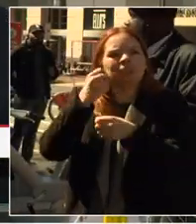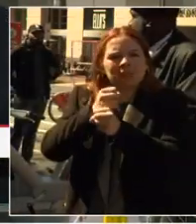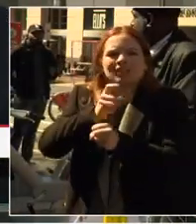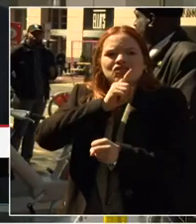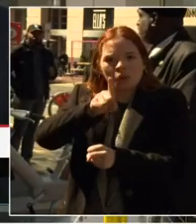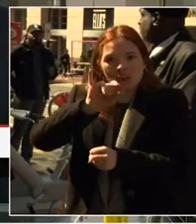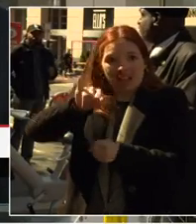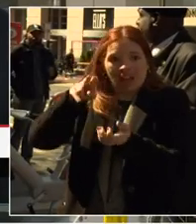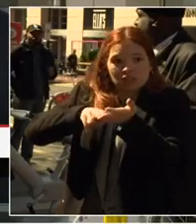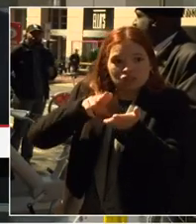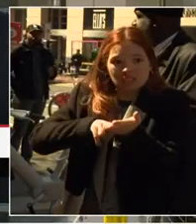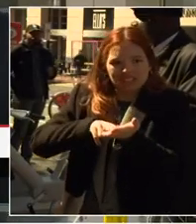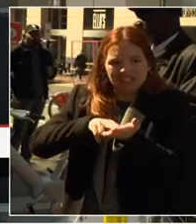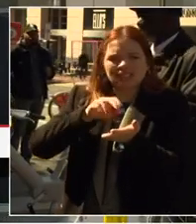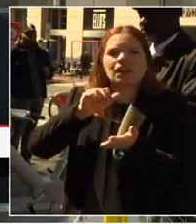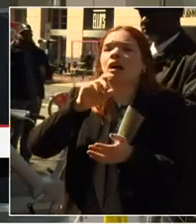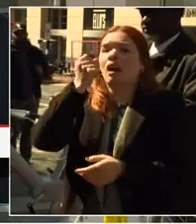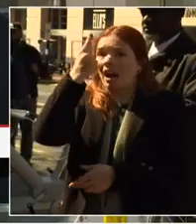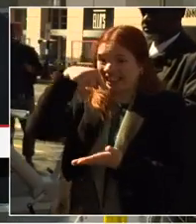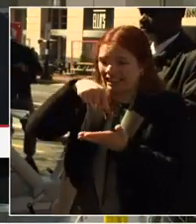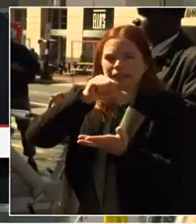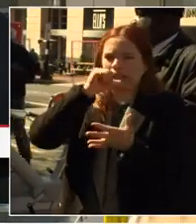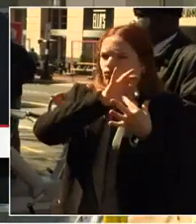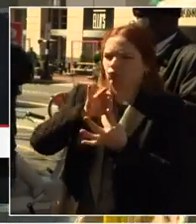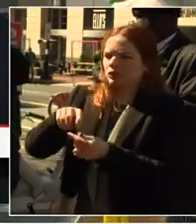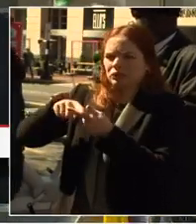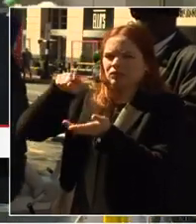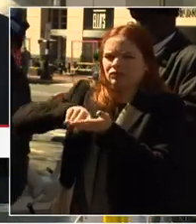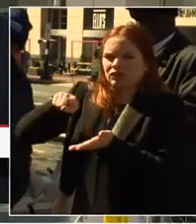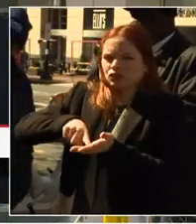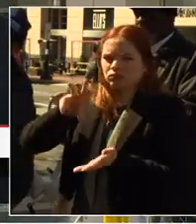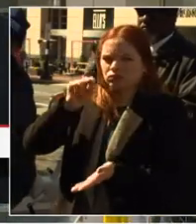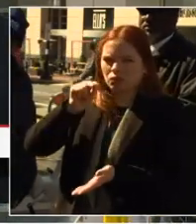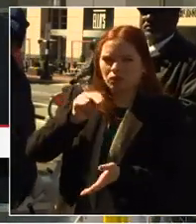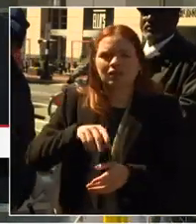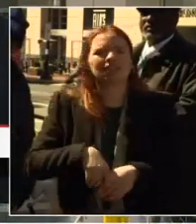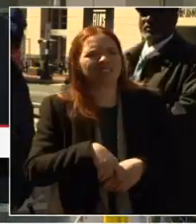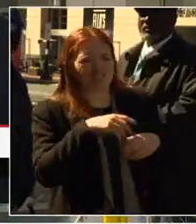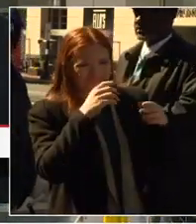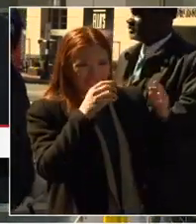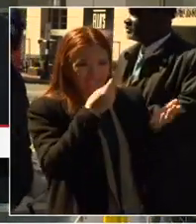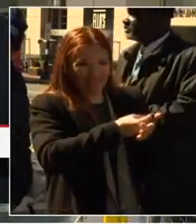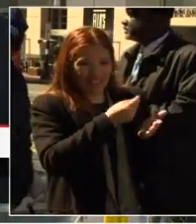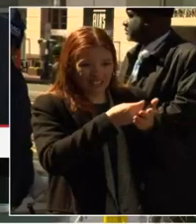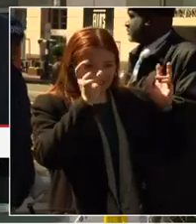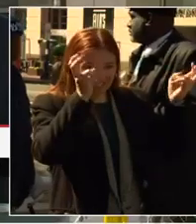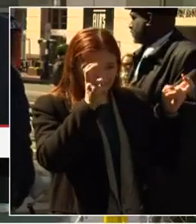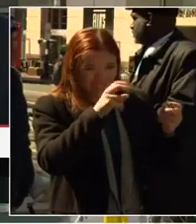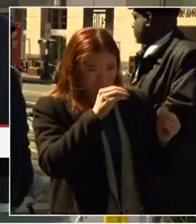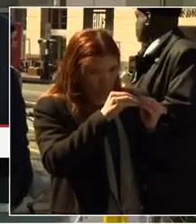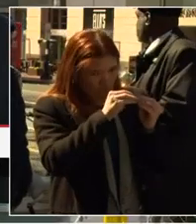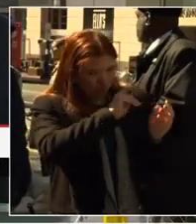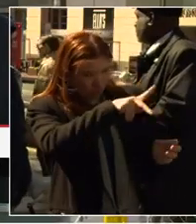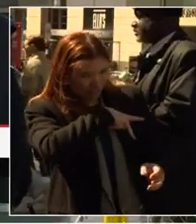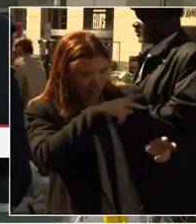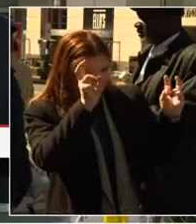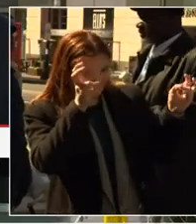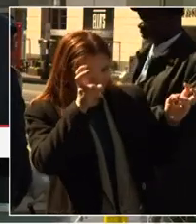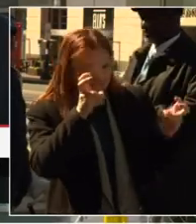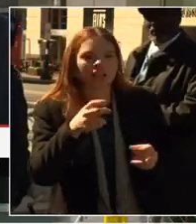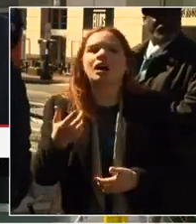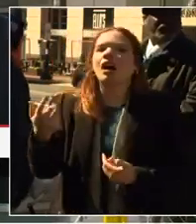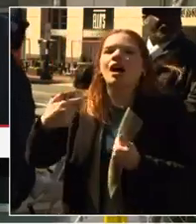of this investigation. So it does not involve financial issues you're suggesting? It's a personal thing? Is that what you're saying? I answered you,